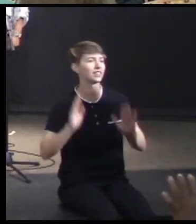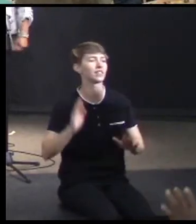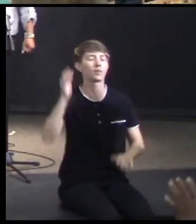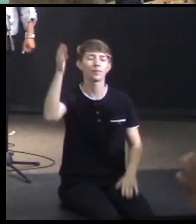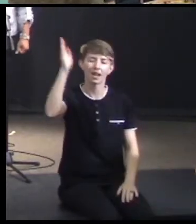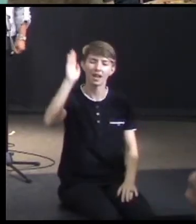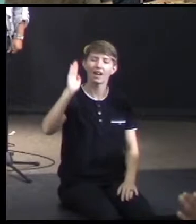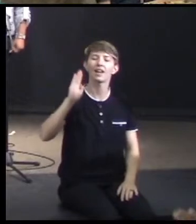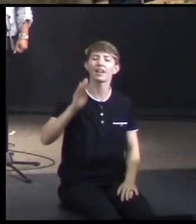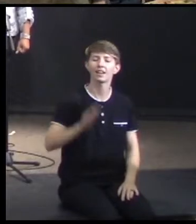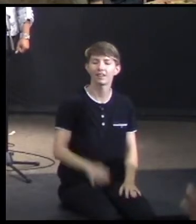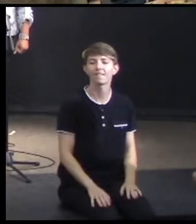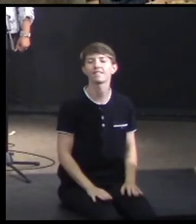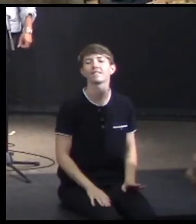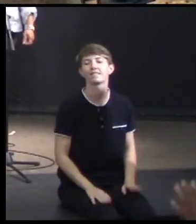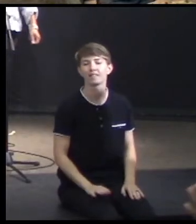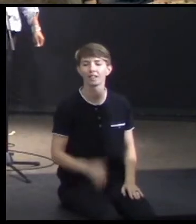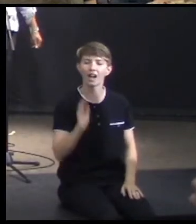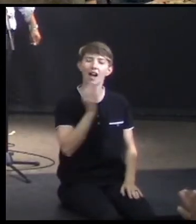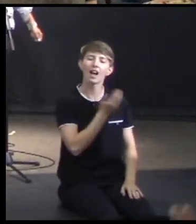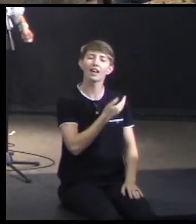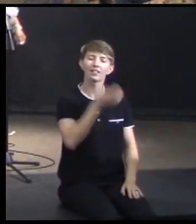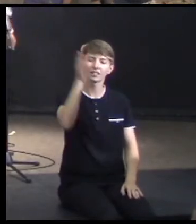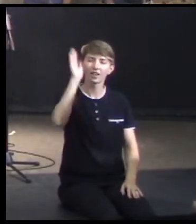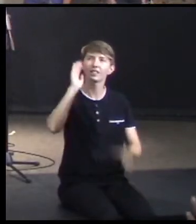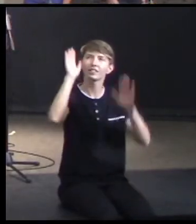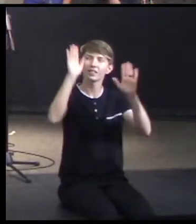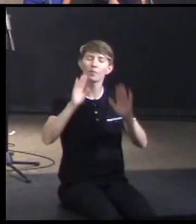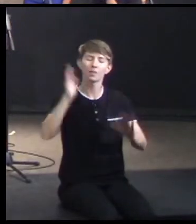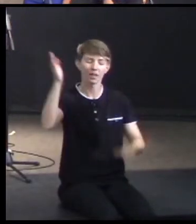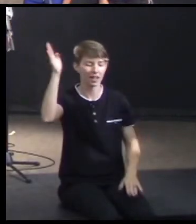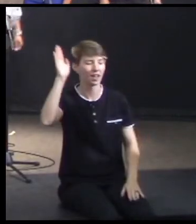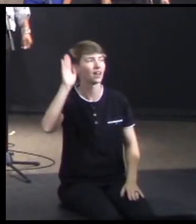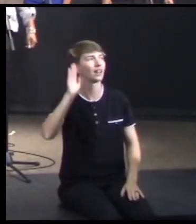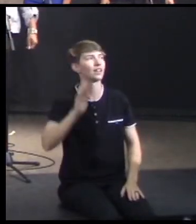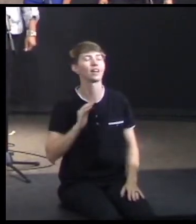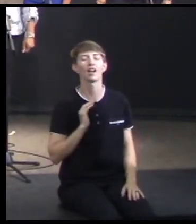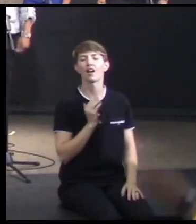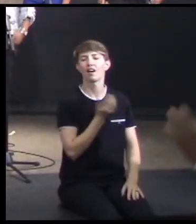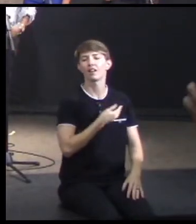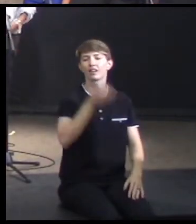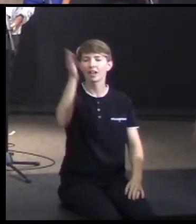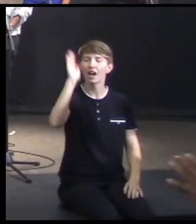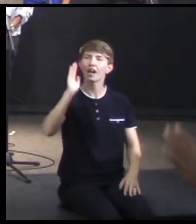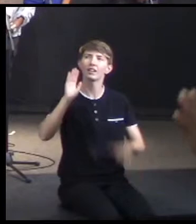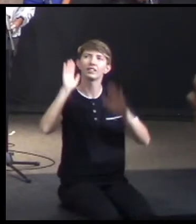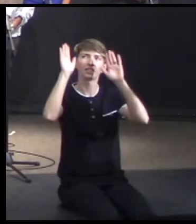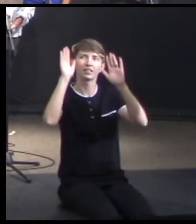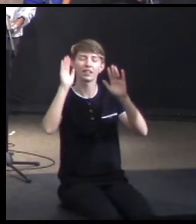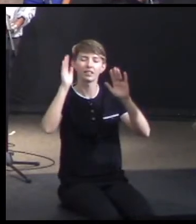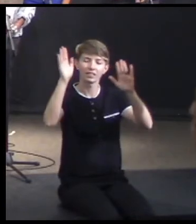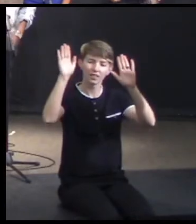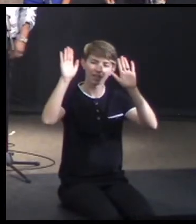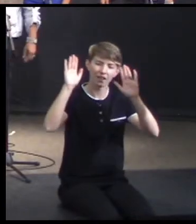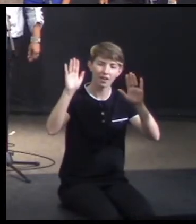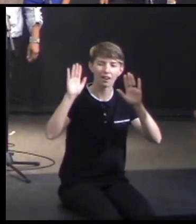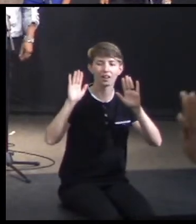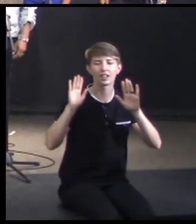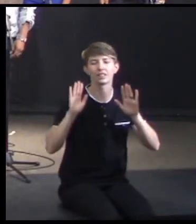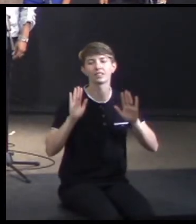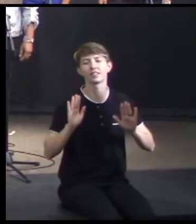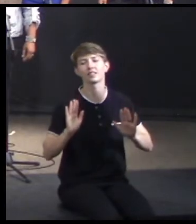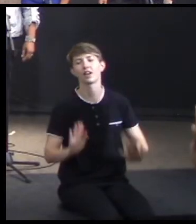an awesome God. Our God is an awesome God. Our God is